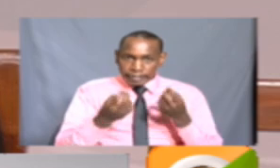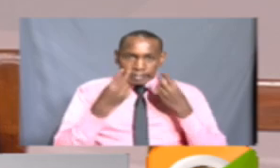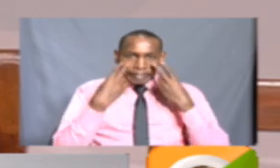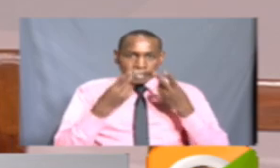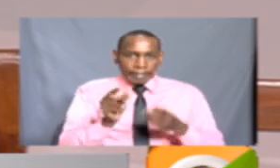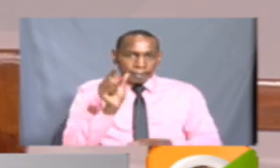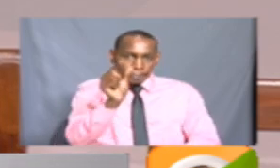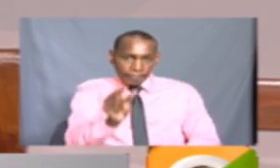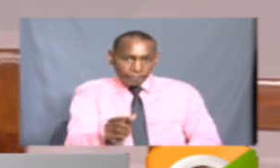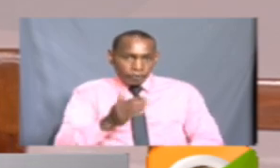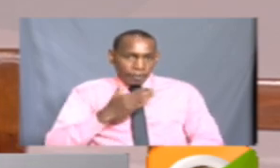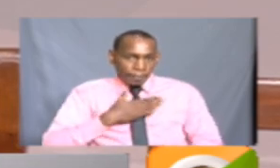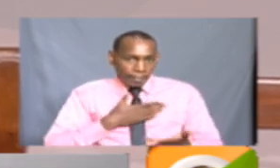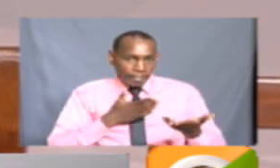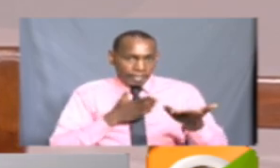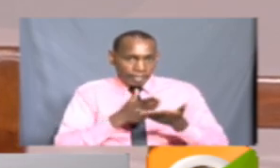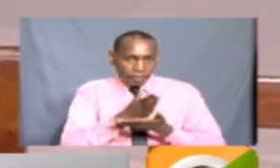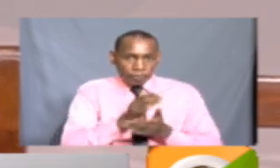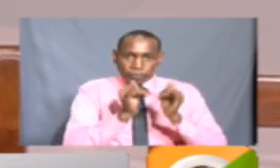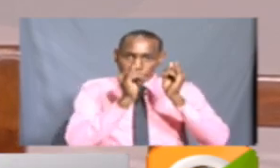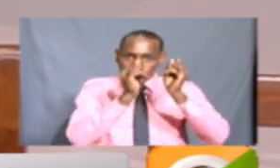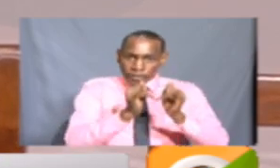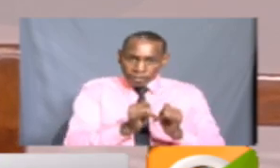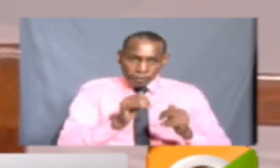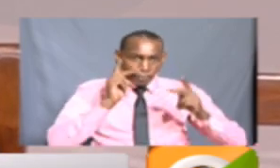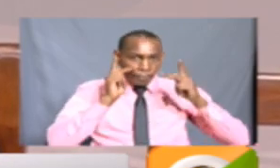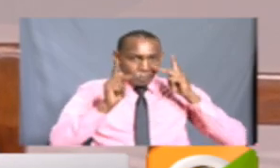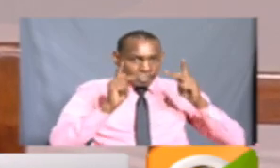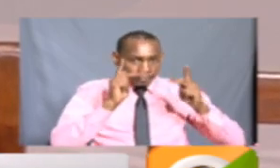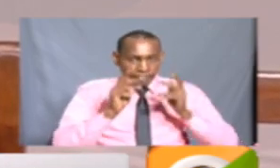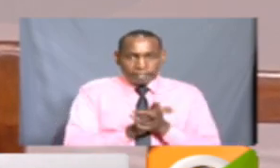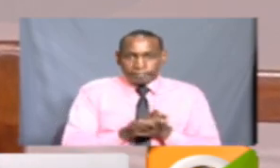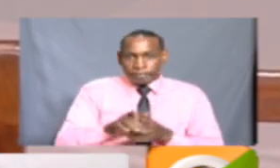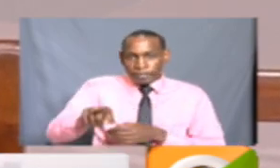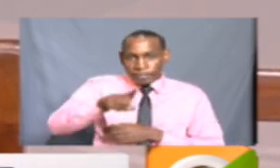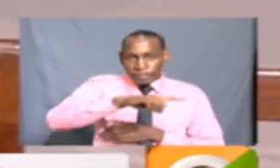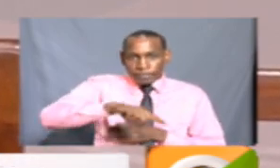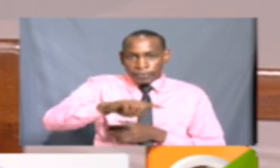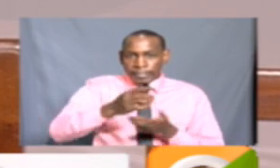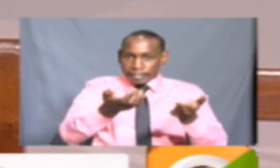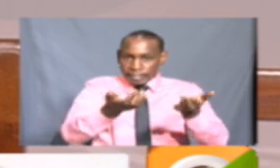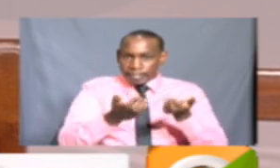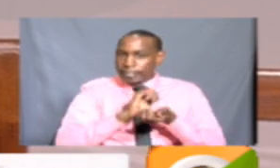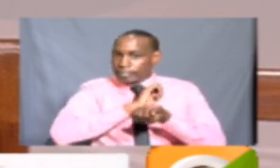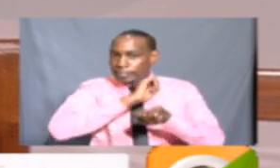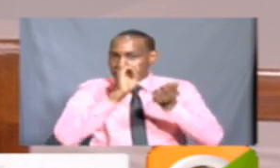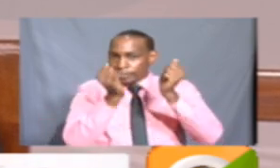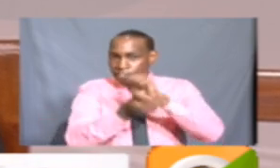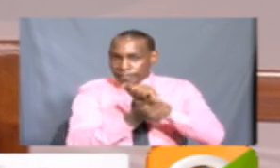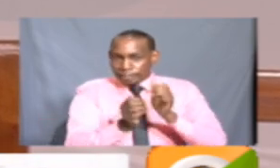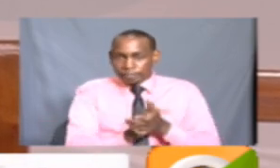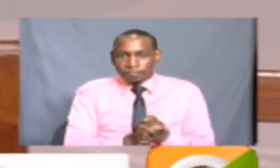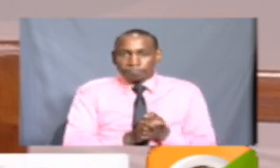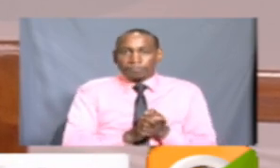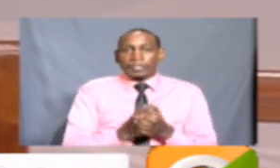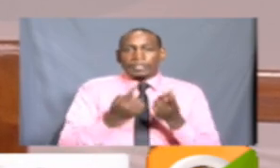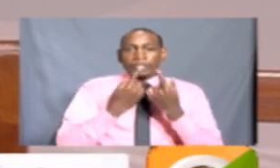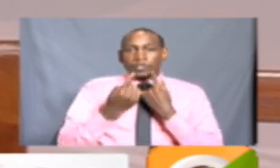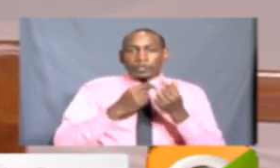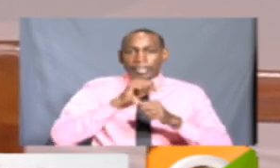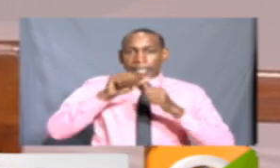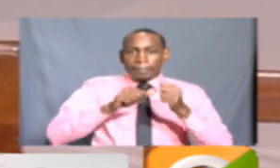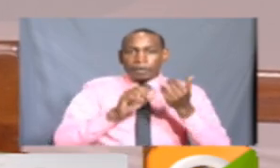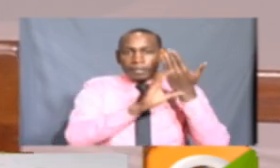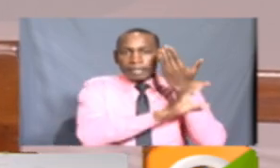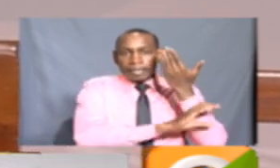wetu through fresh paradigms? Don't we need a paradigm shift? We're talking about a country that has